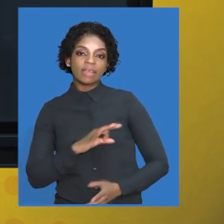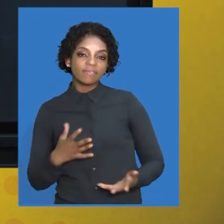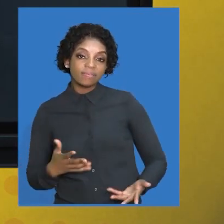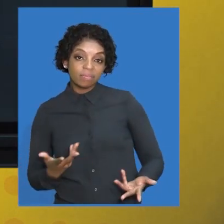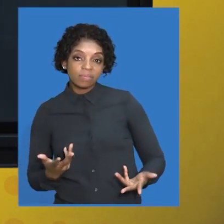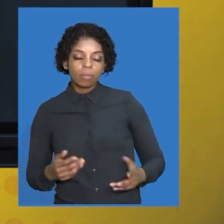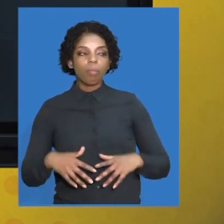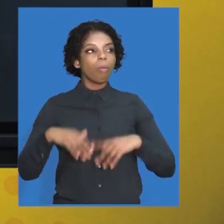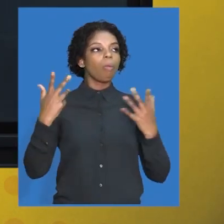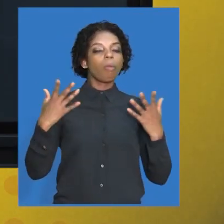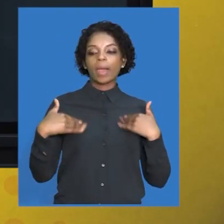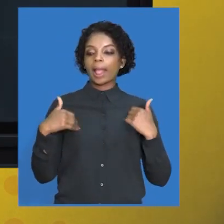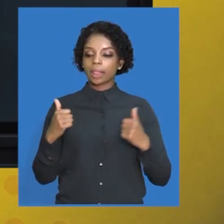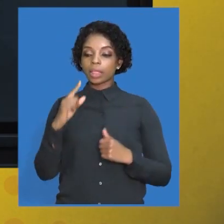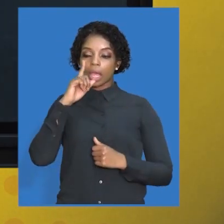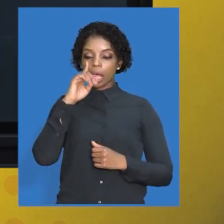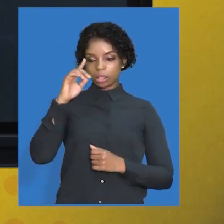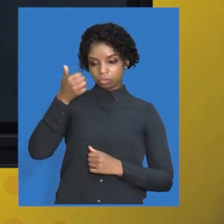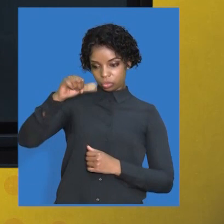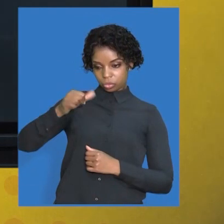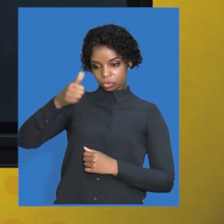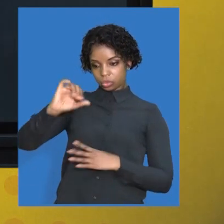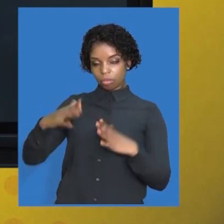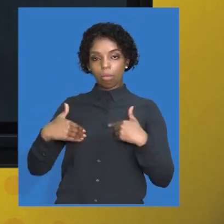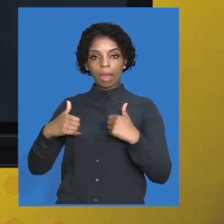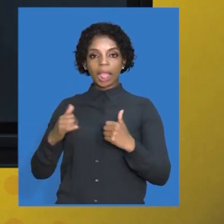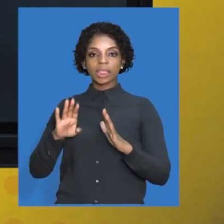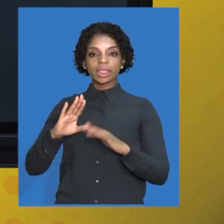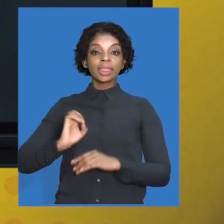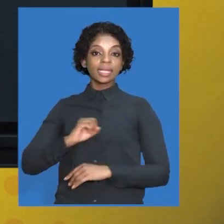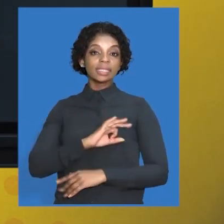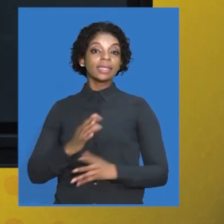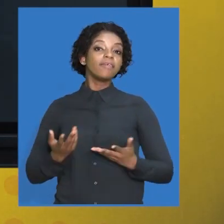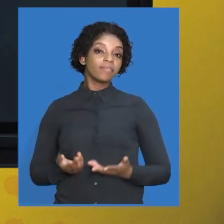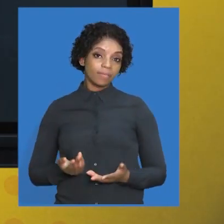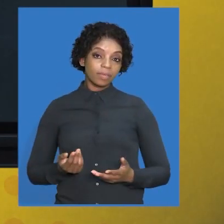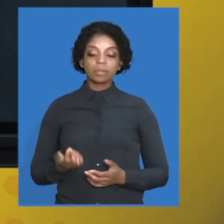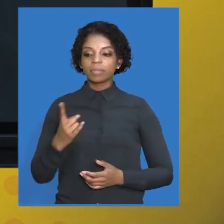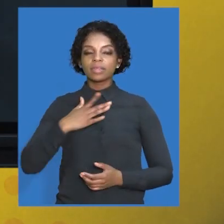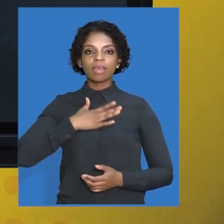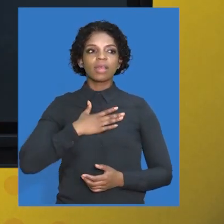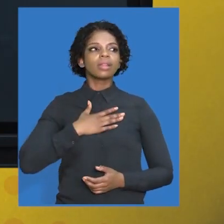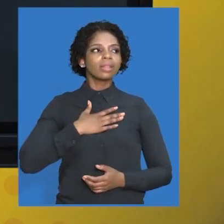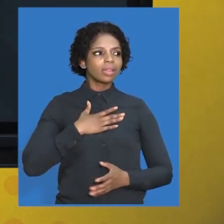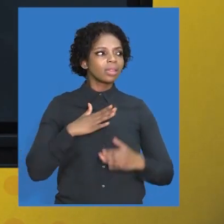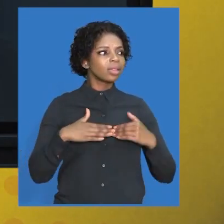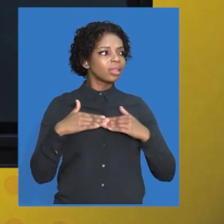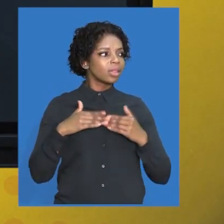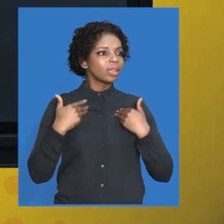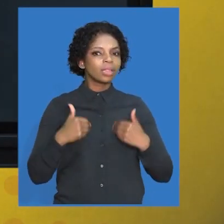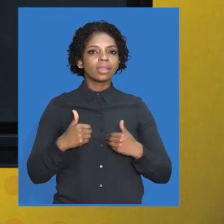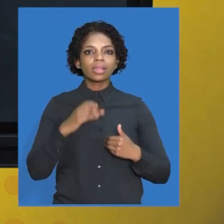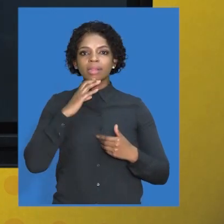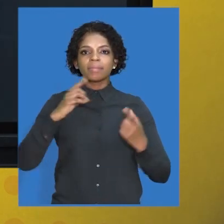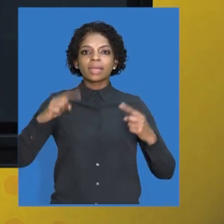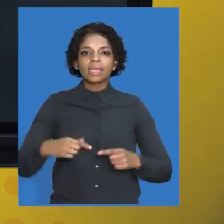health. Right? So if employees' health and welfare is taken care of, they're going to be a lot more positive when it comes to